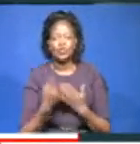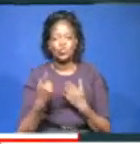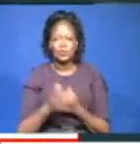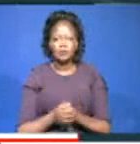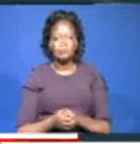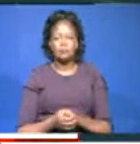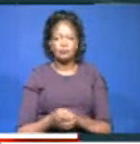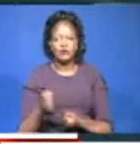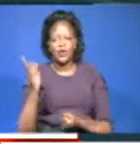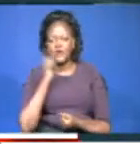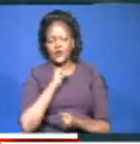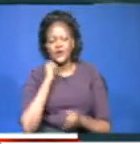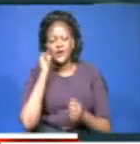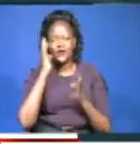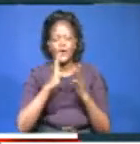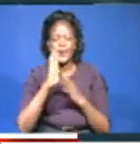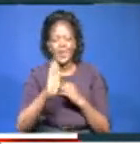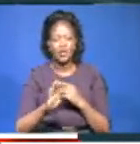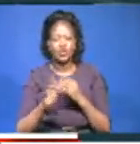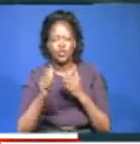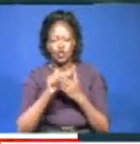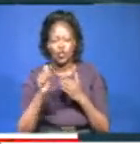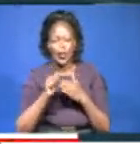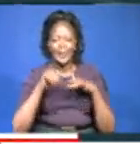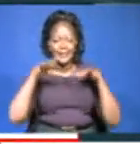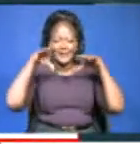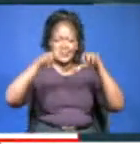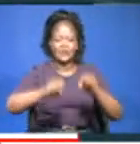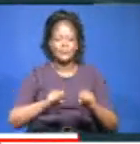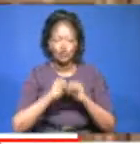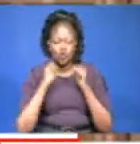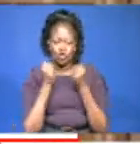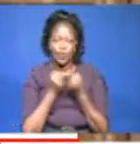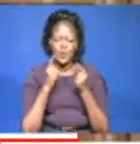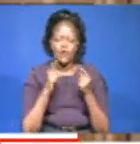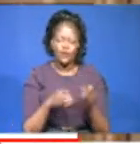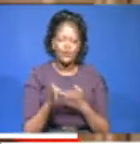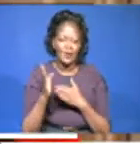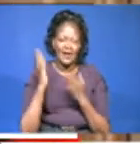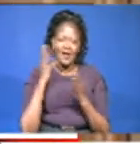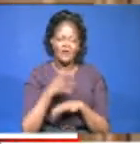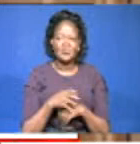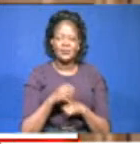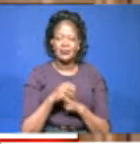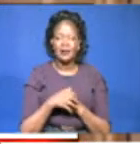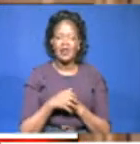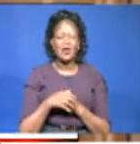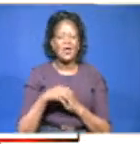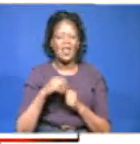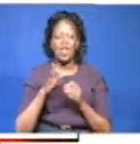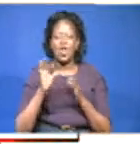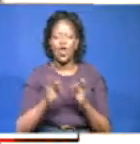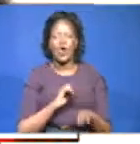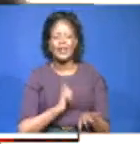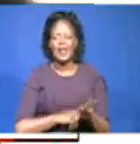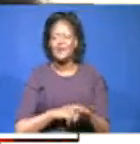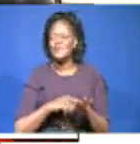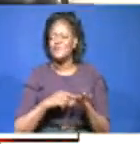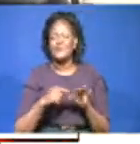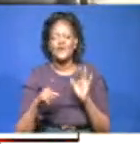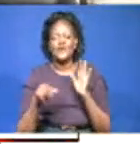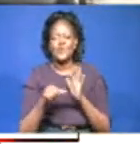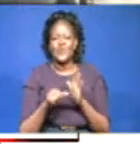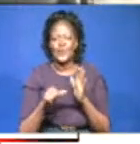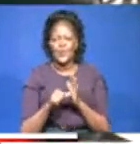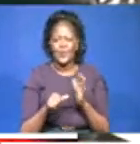completed his $44 billion takeover of the social media platform after months of legal wrangling. The buyout saw the exit